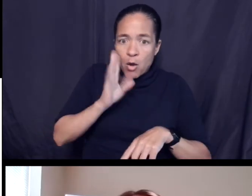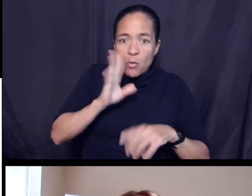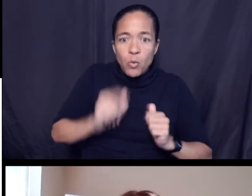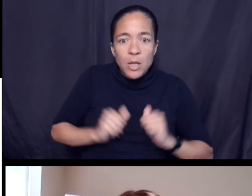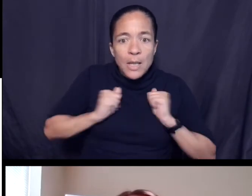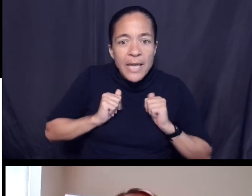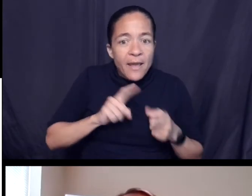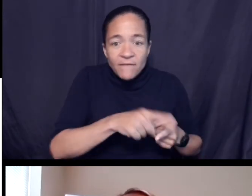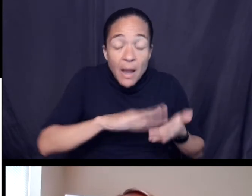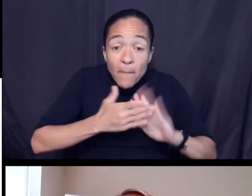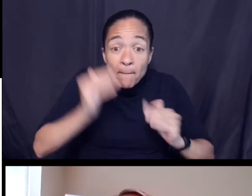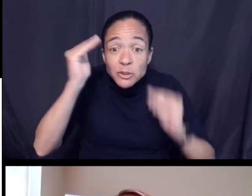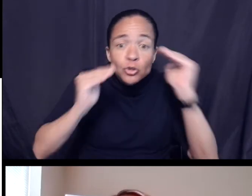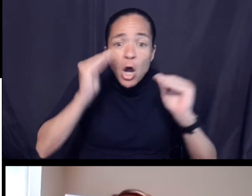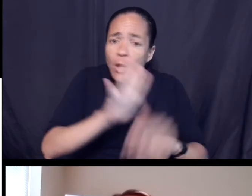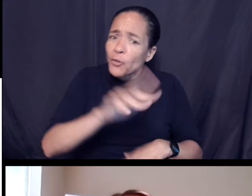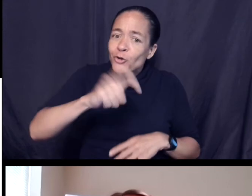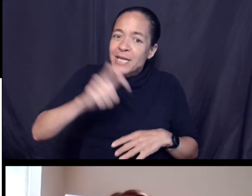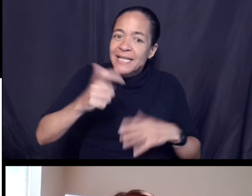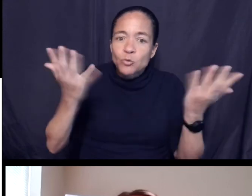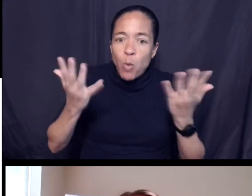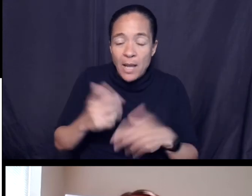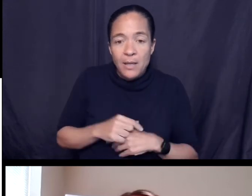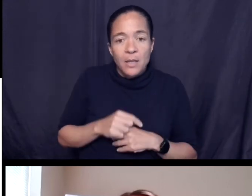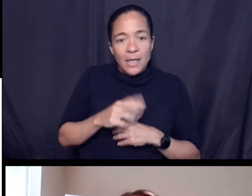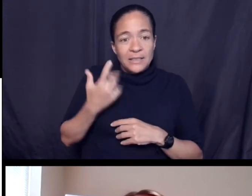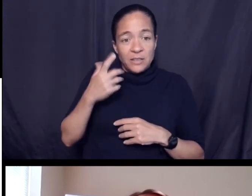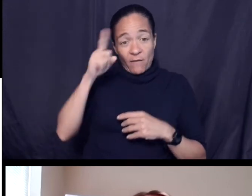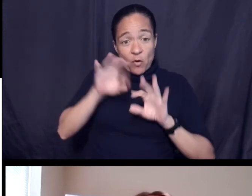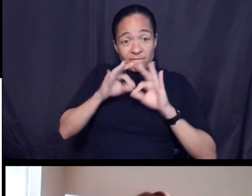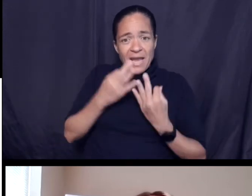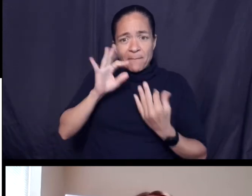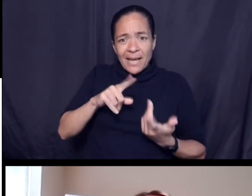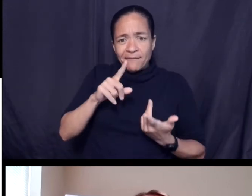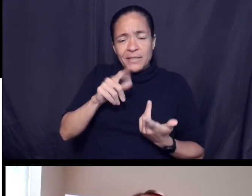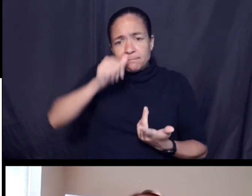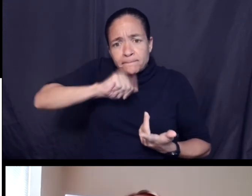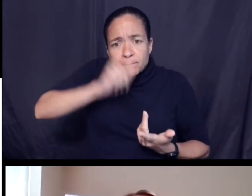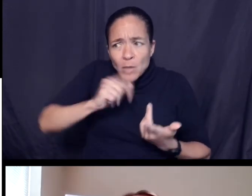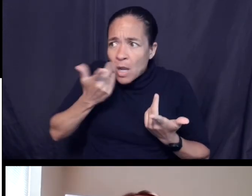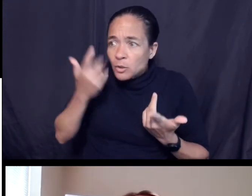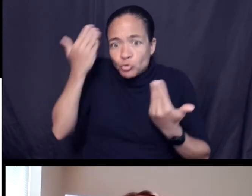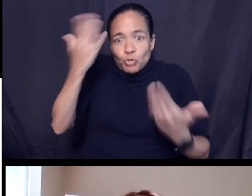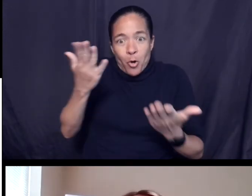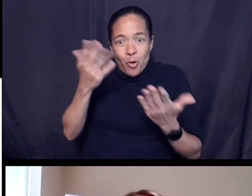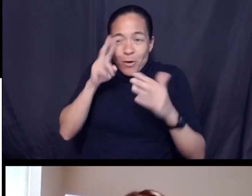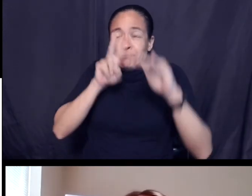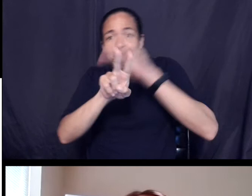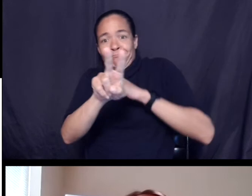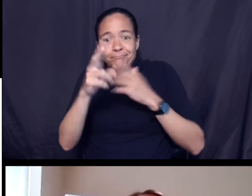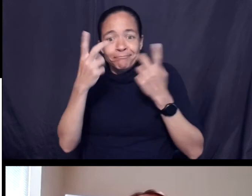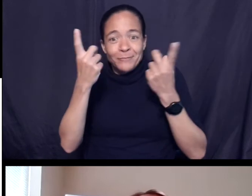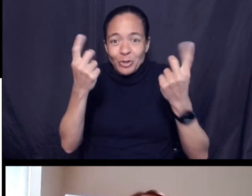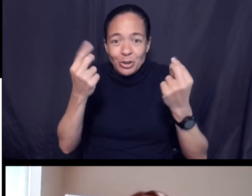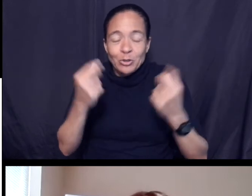they get to adulthood. And so I think dealing with that uncertain future, it's very difficult for families. And the thing I